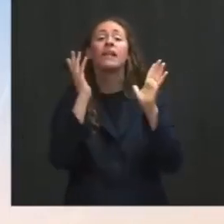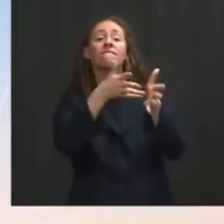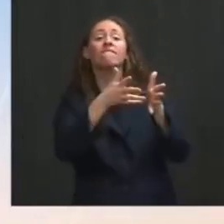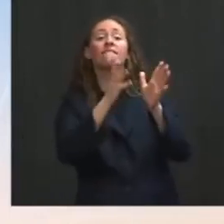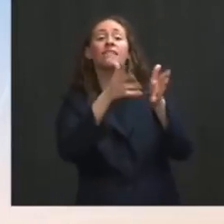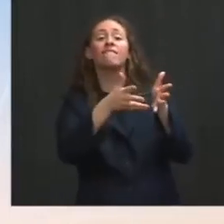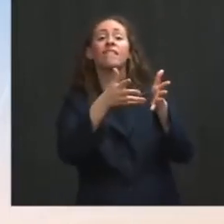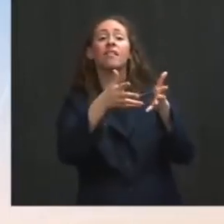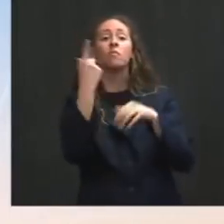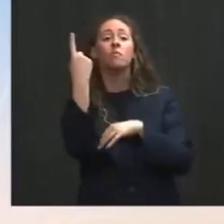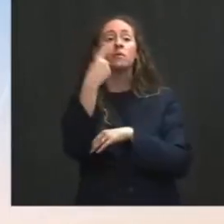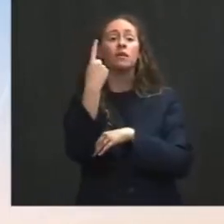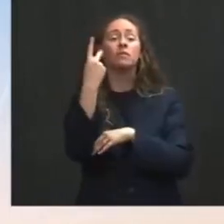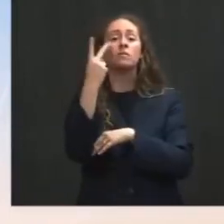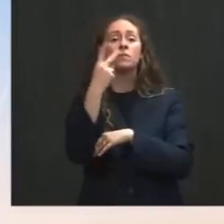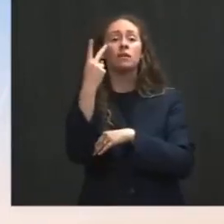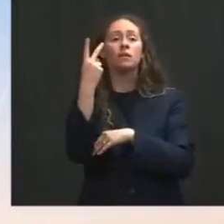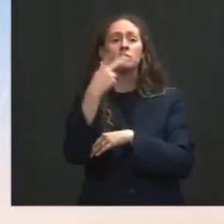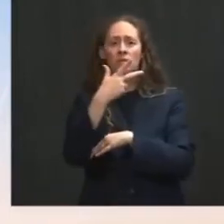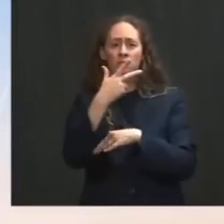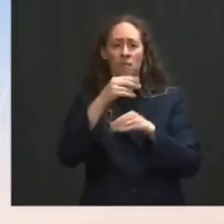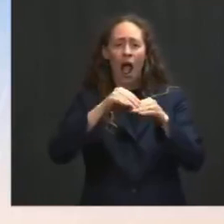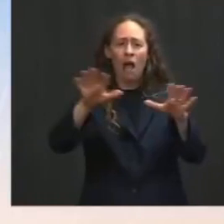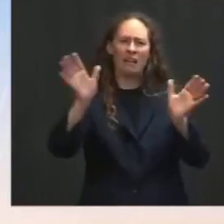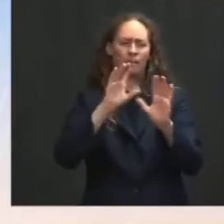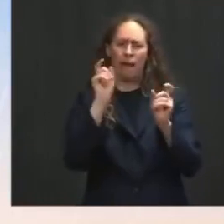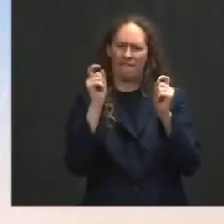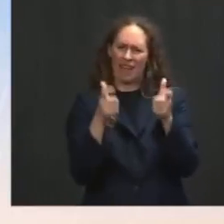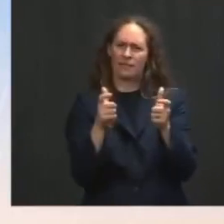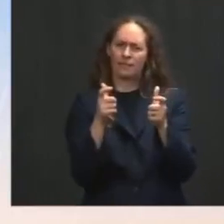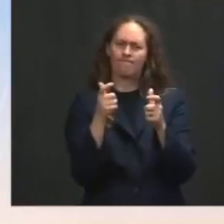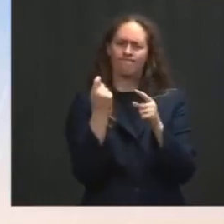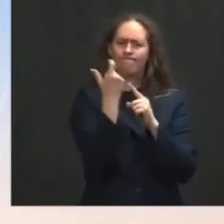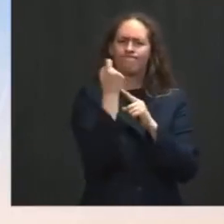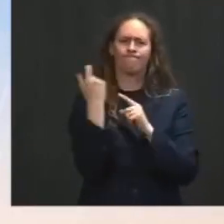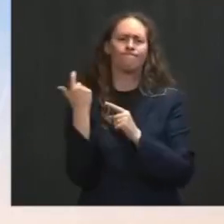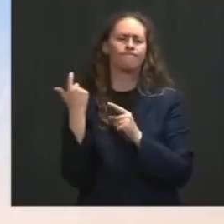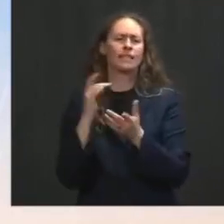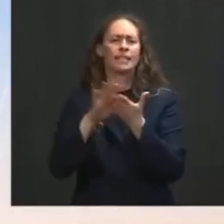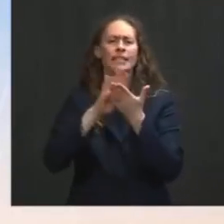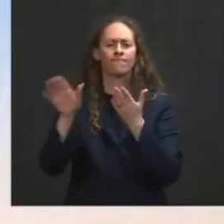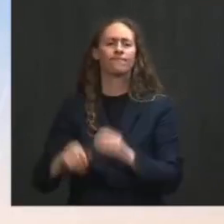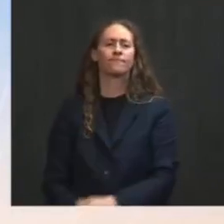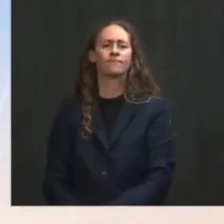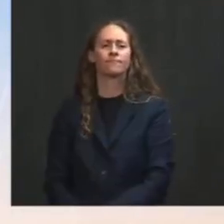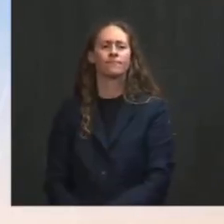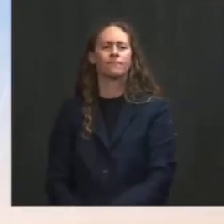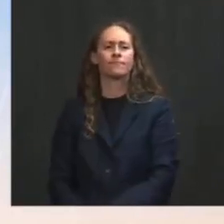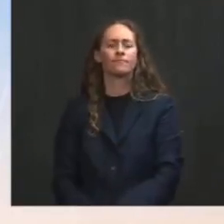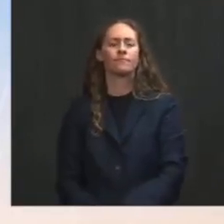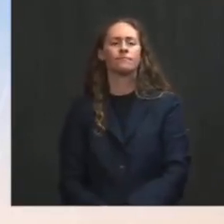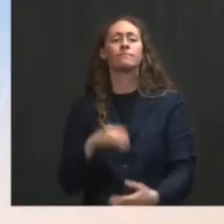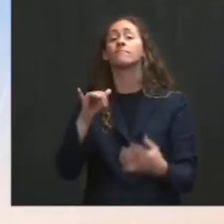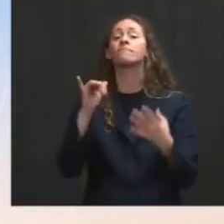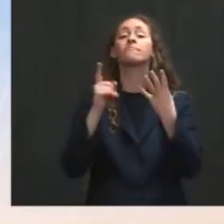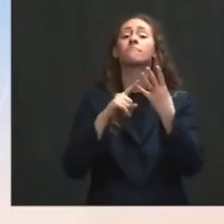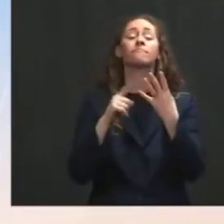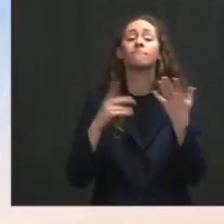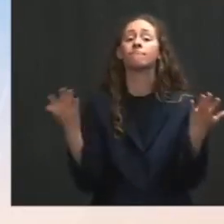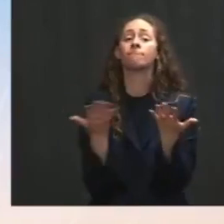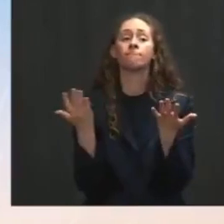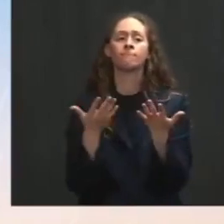information spreads too quickly. Finally, we have proposed they promote quality information sources in their feed algorithm. Facebook has